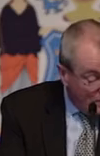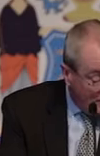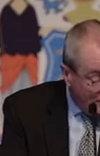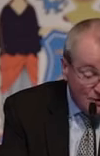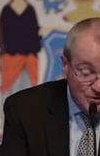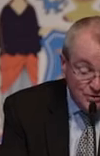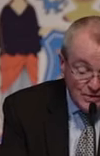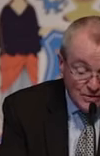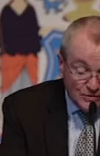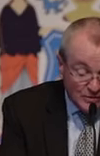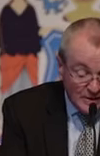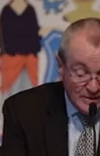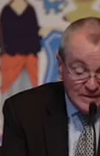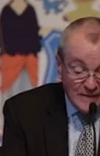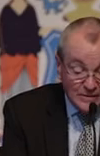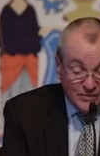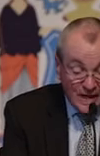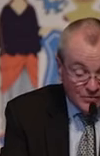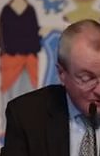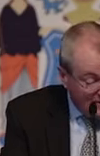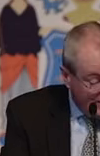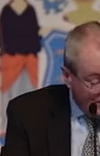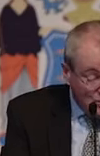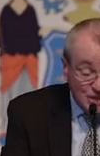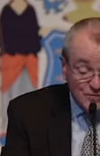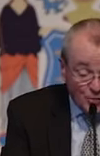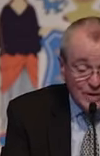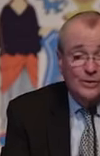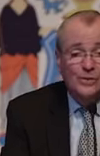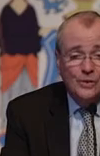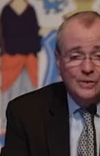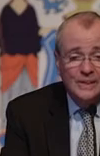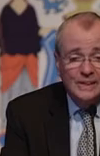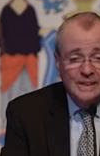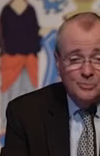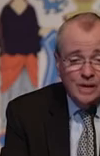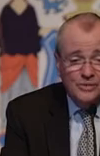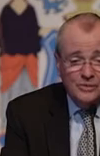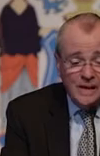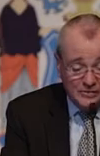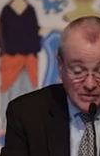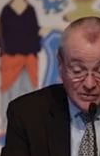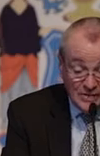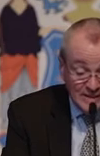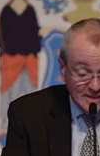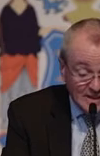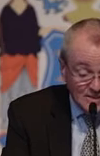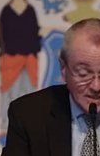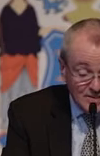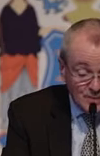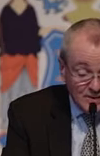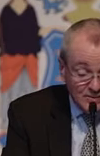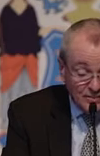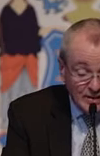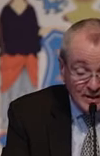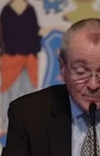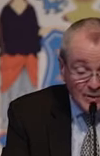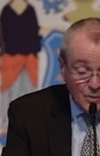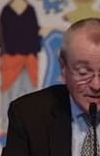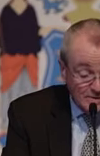from 22 years in Caitlin's case to just 4 years old in Blessed Macy's case, as well